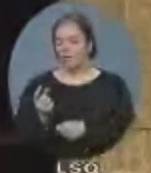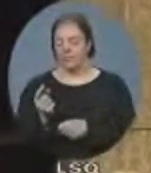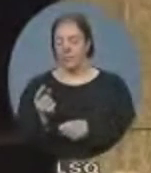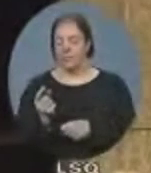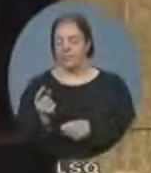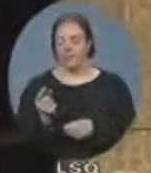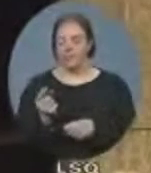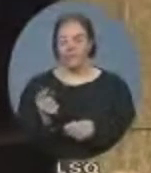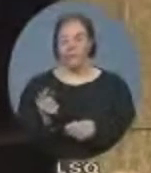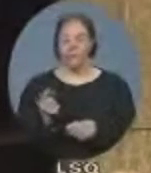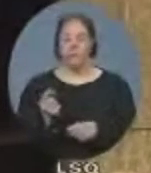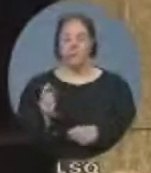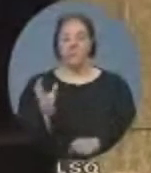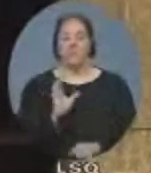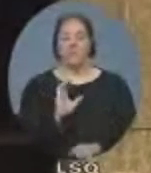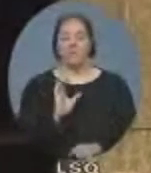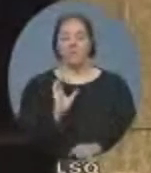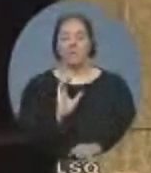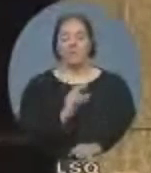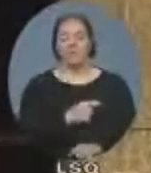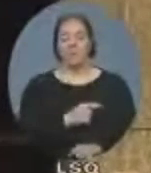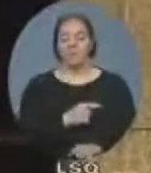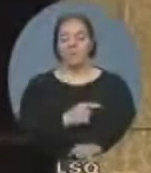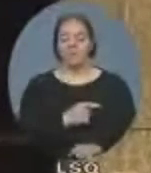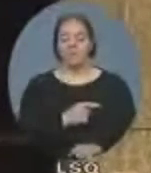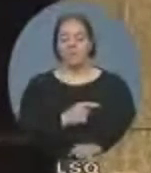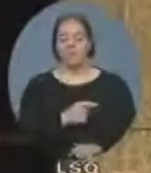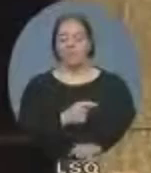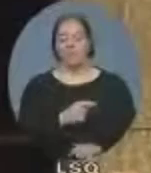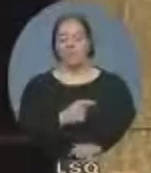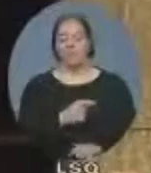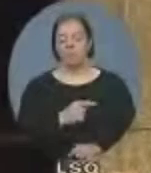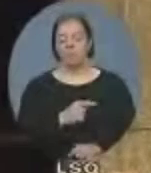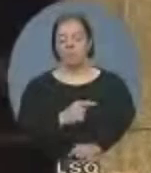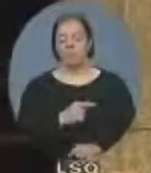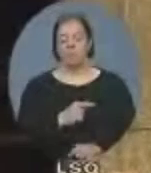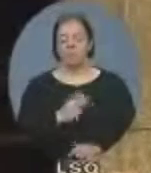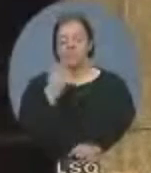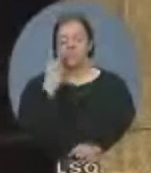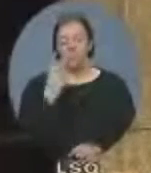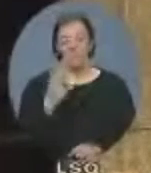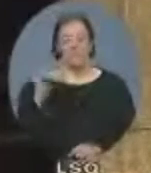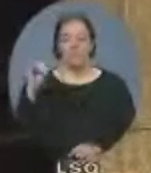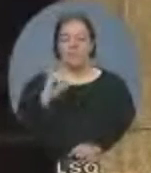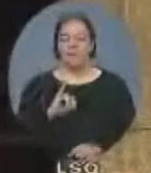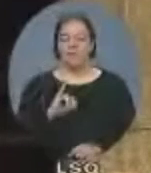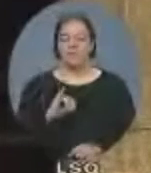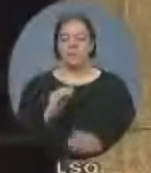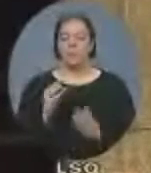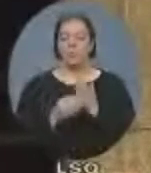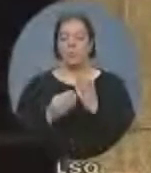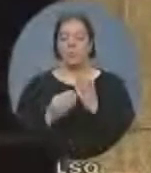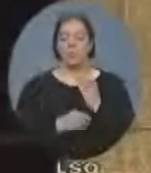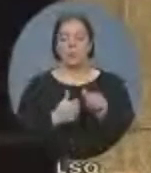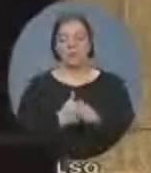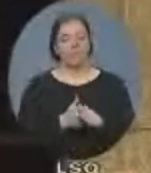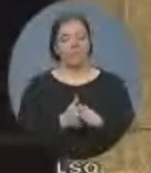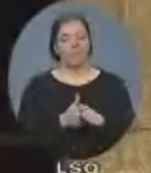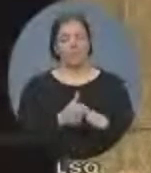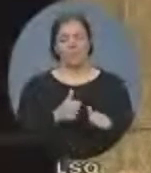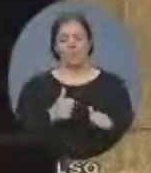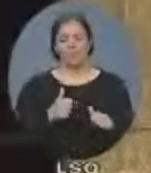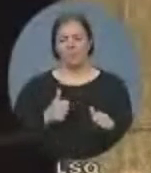Conservative solution is just as absurd. They just won't take as many applications. Well, if the Conservative government